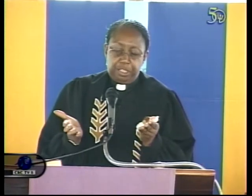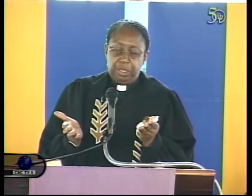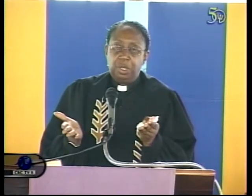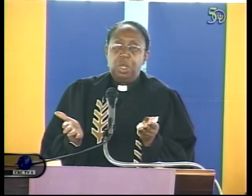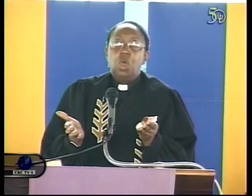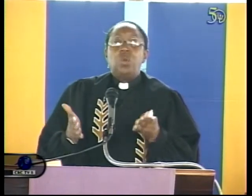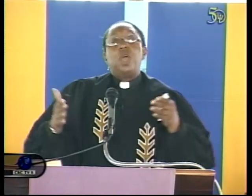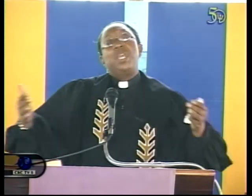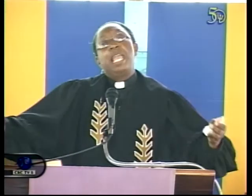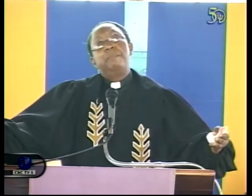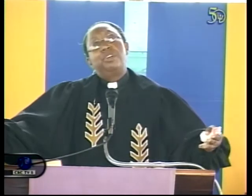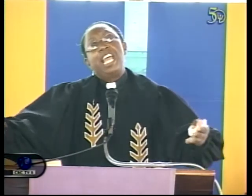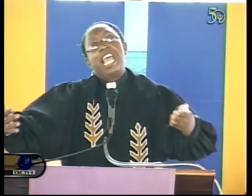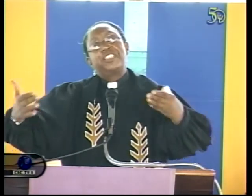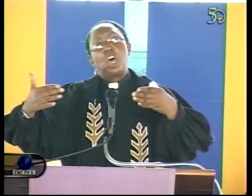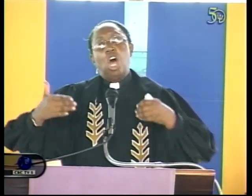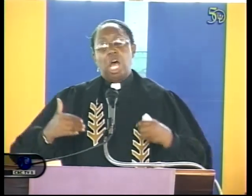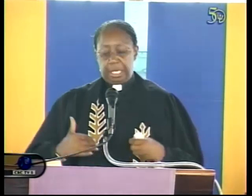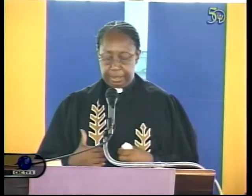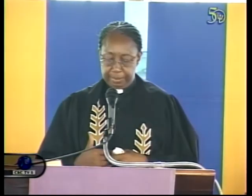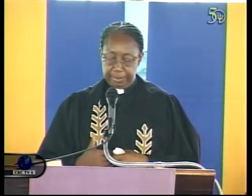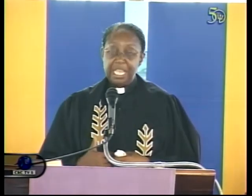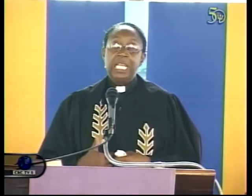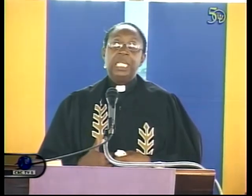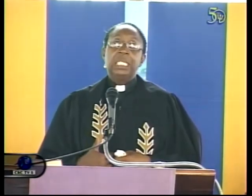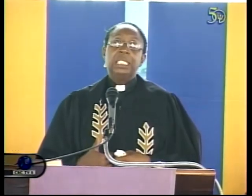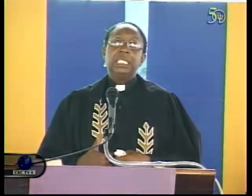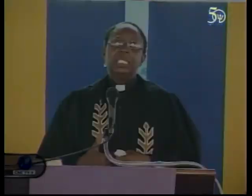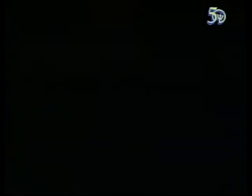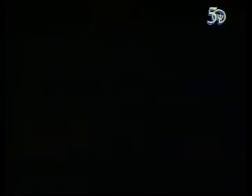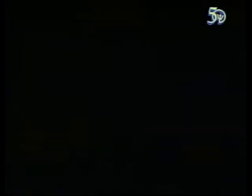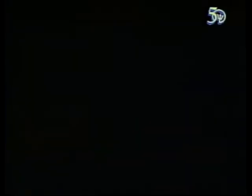life where we embrace all.